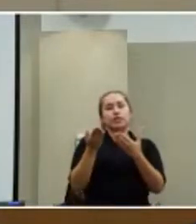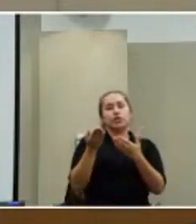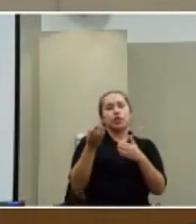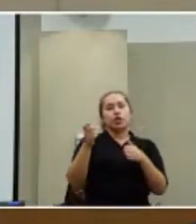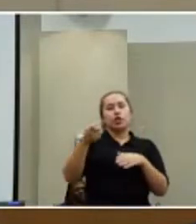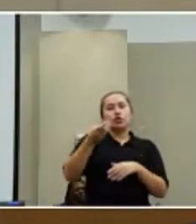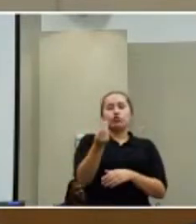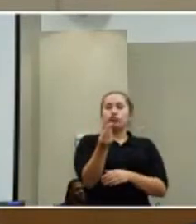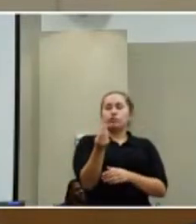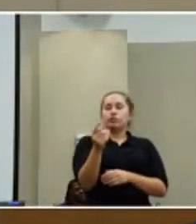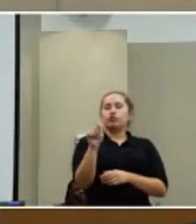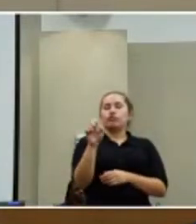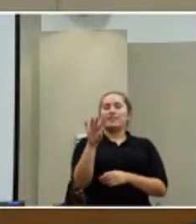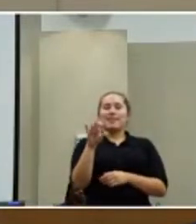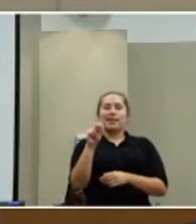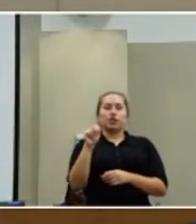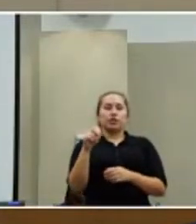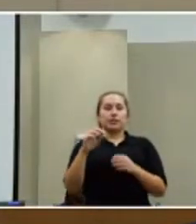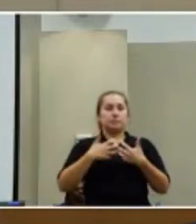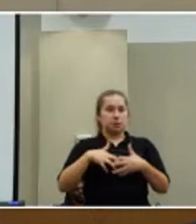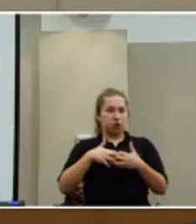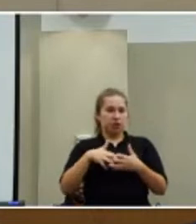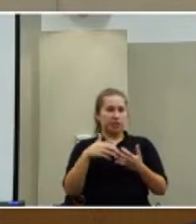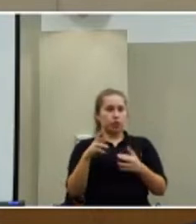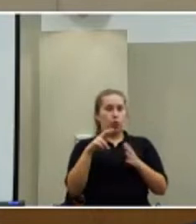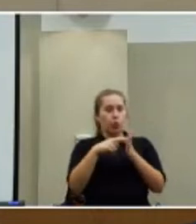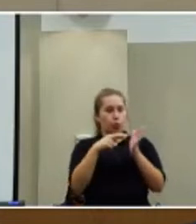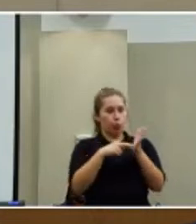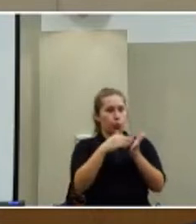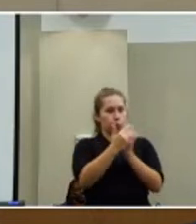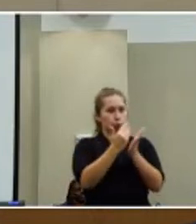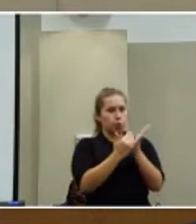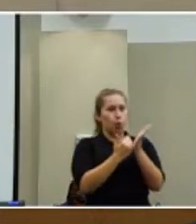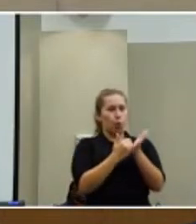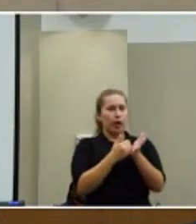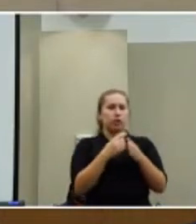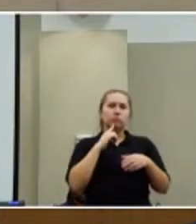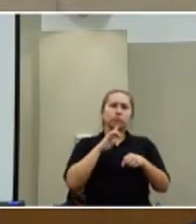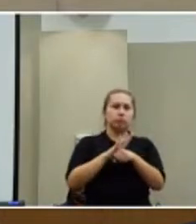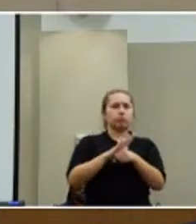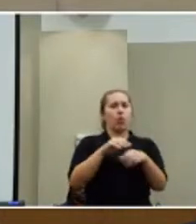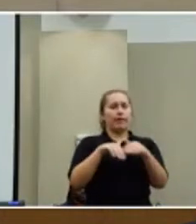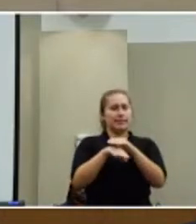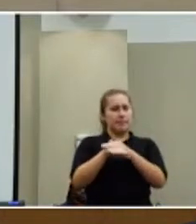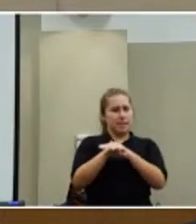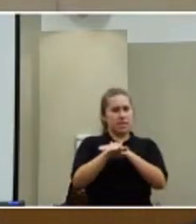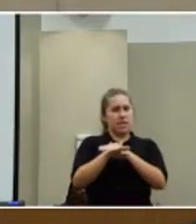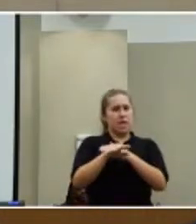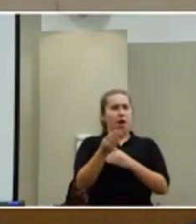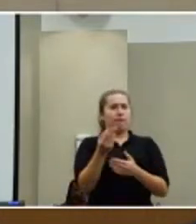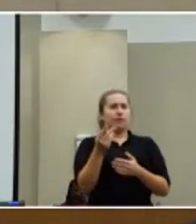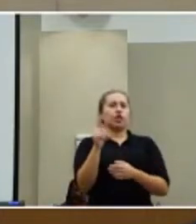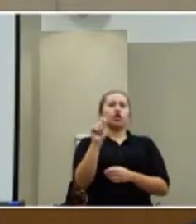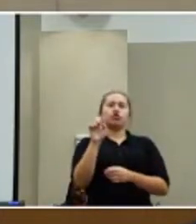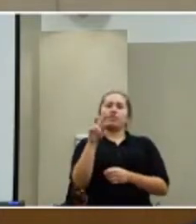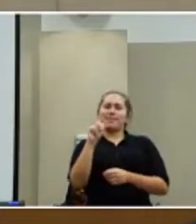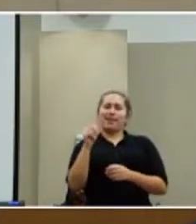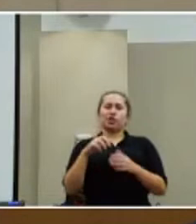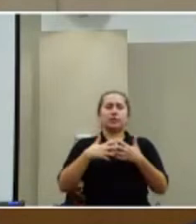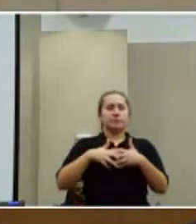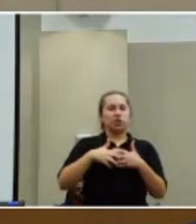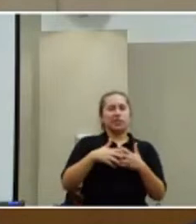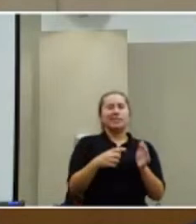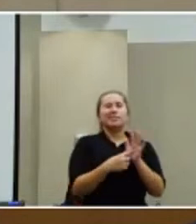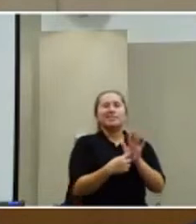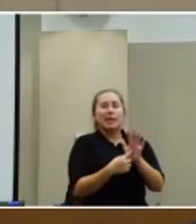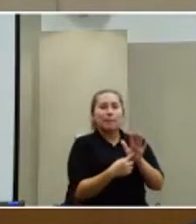So guidelines that will ensure the accessibility of self-service transaction machines. Think about machines that are